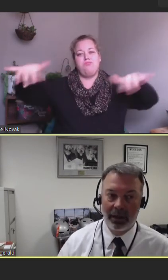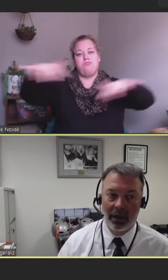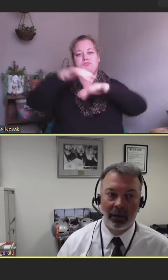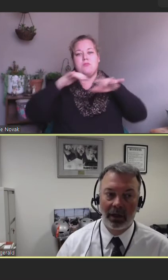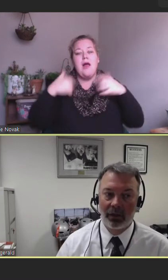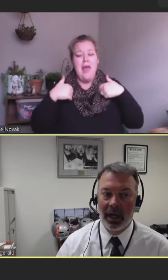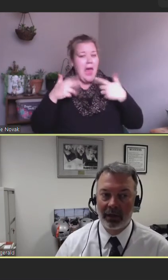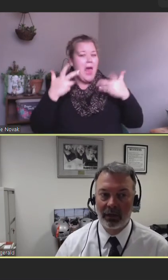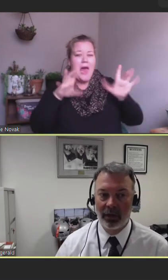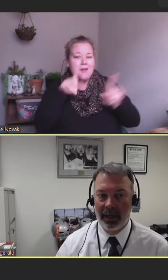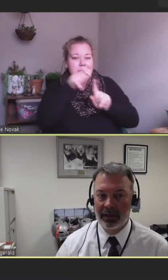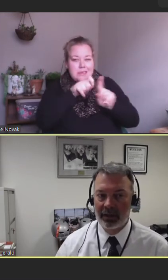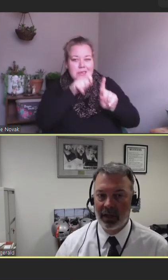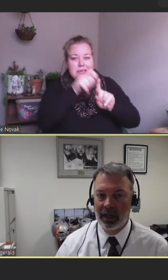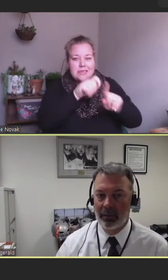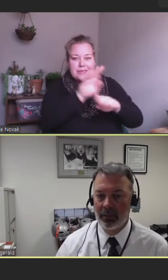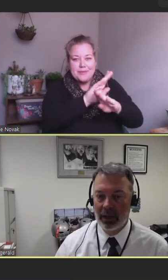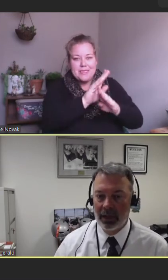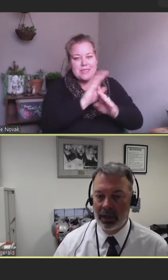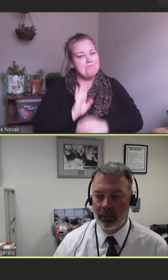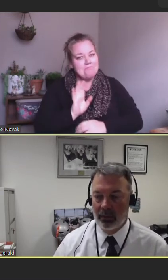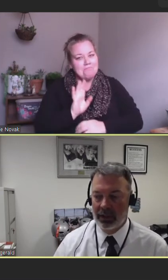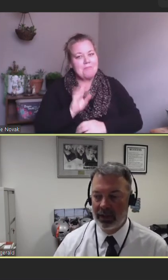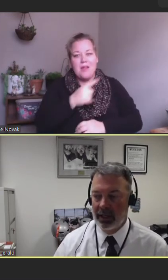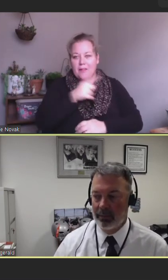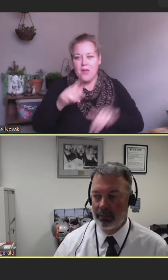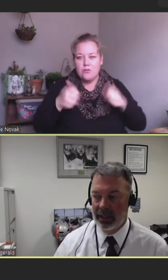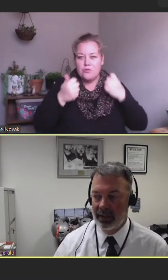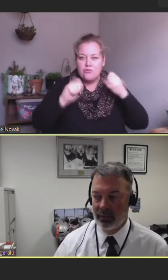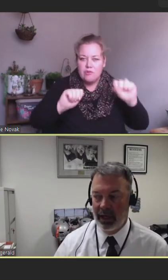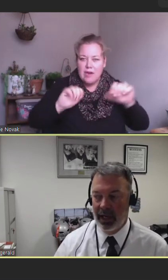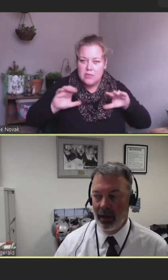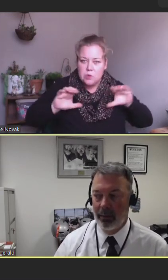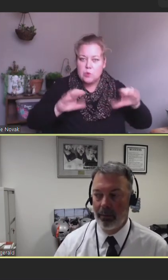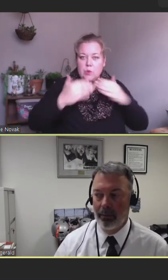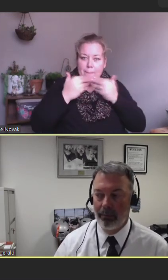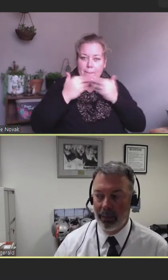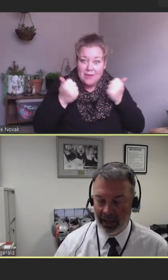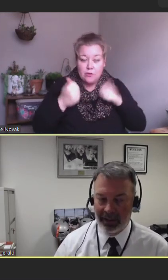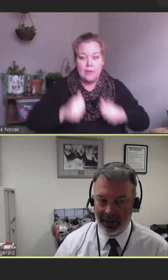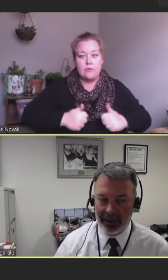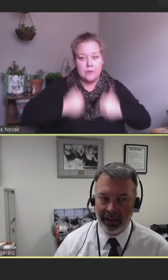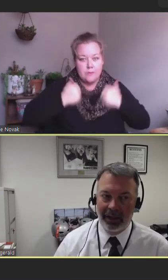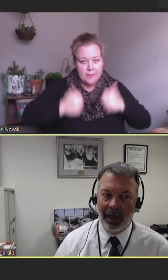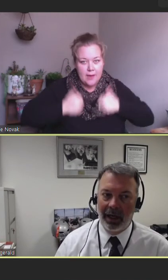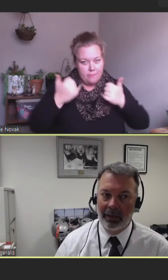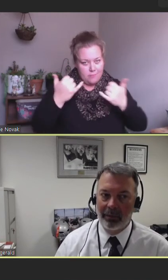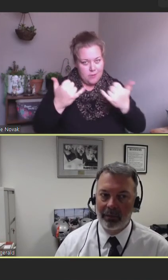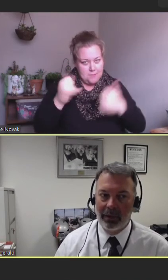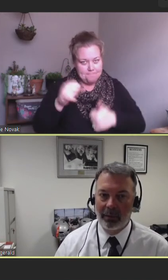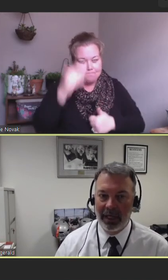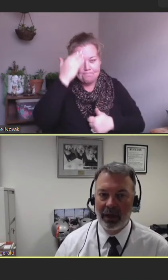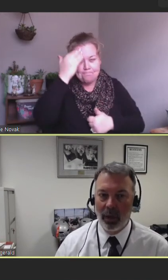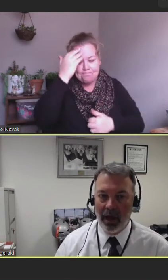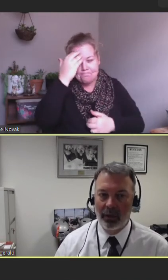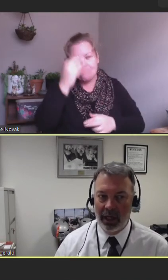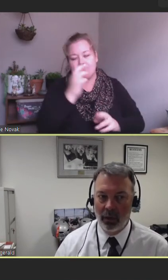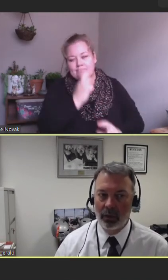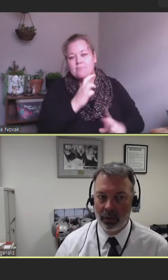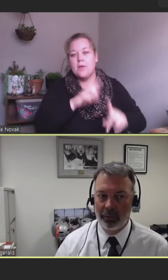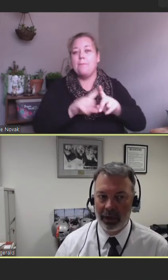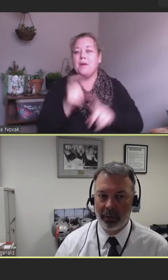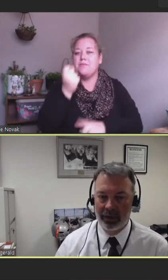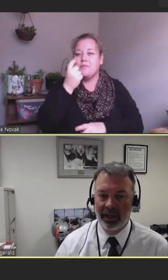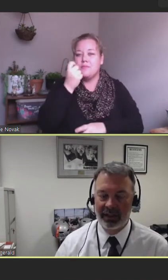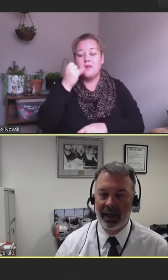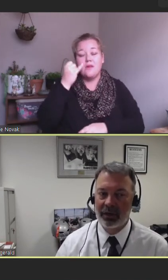that are, that are trying to do their best to stay in business right now, but being around a whole